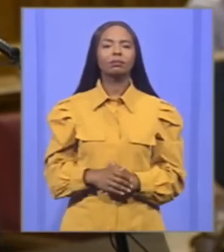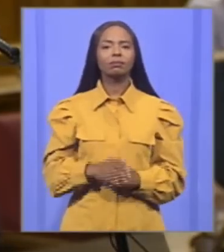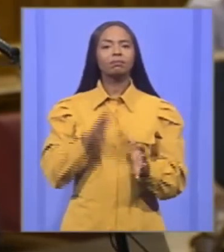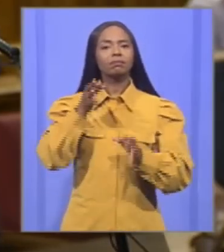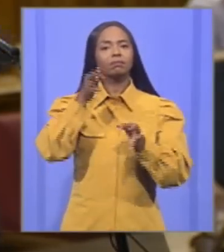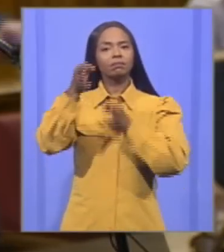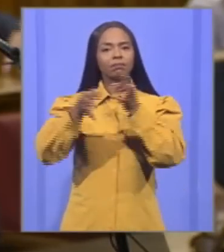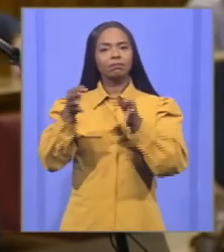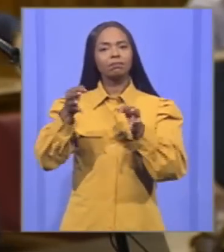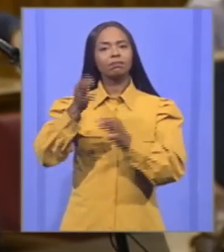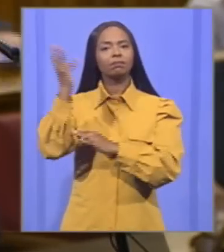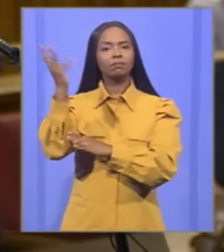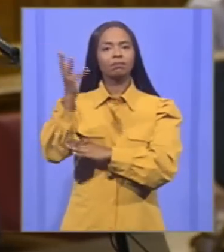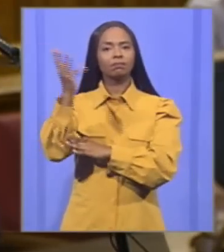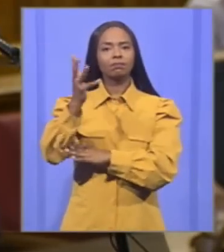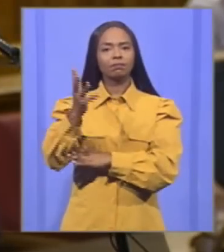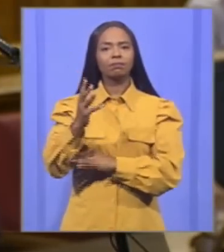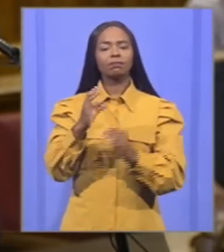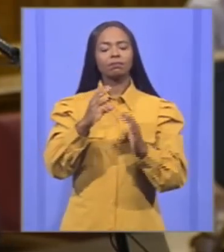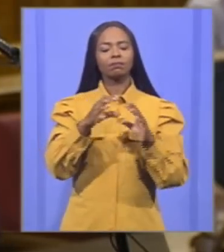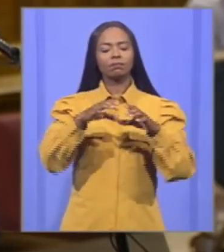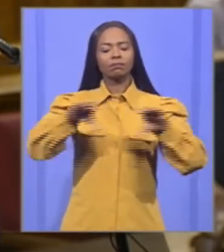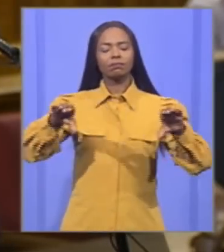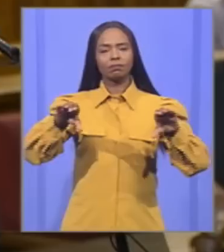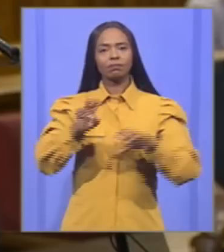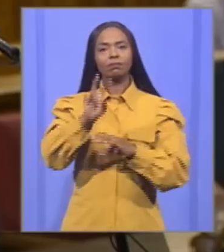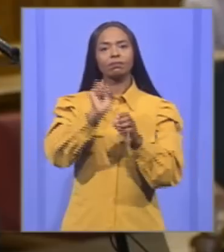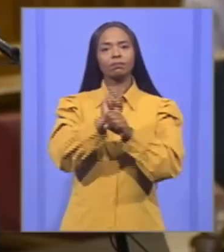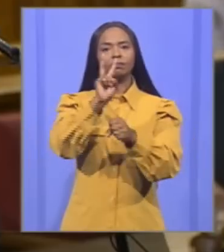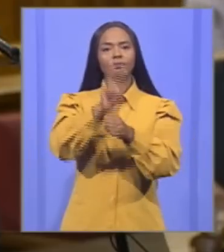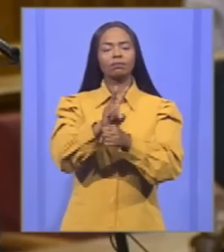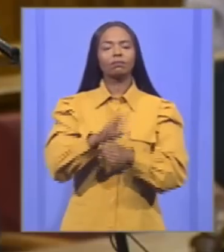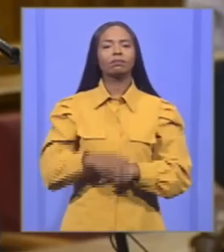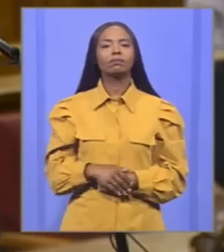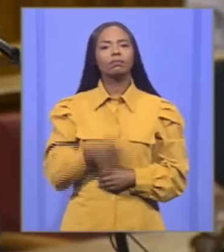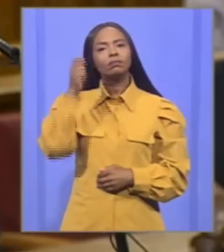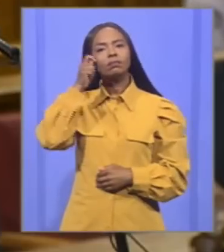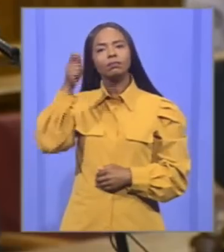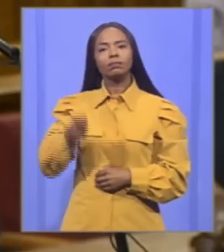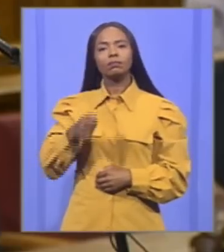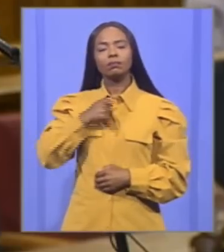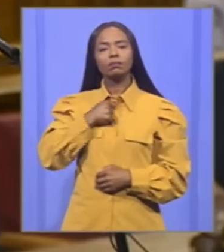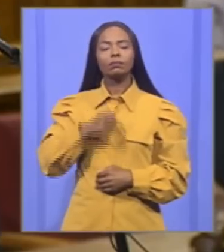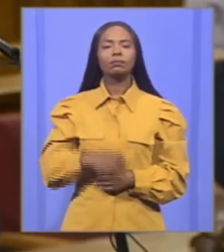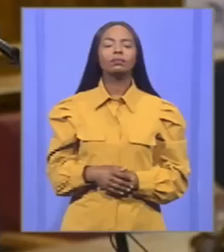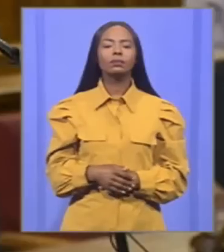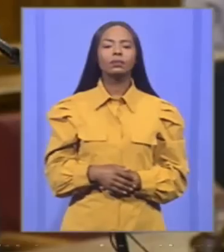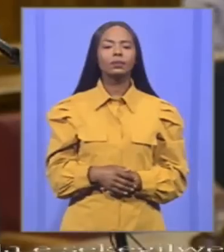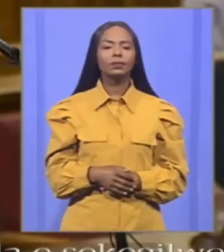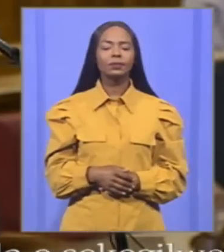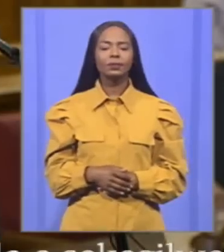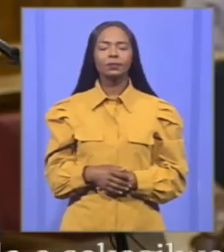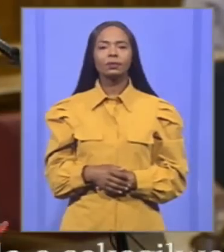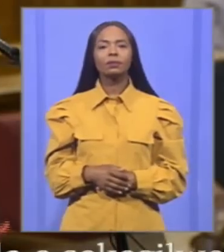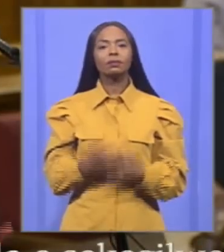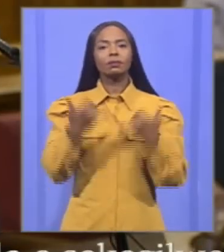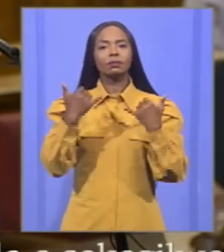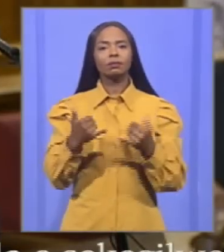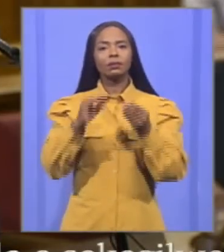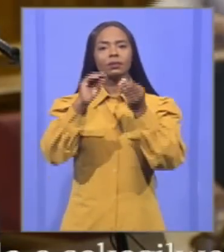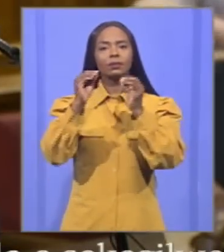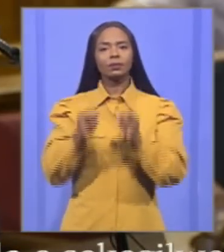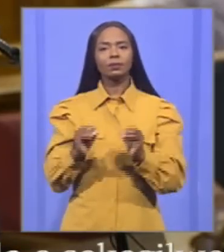and you will consider this after paragraph 12, my lady. And after inserting our own amendments, this